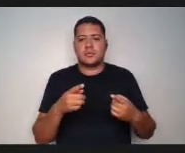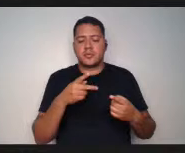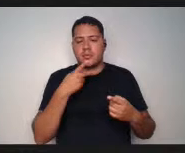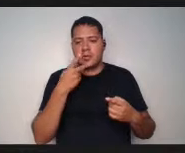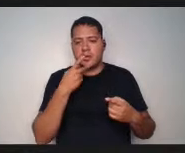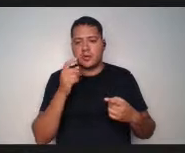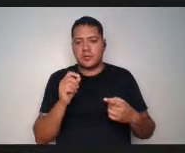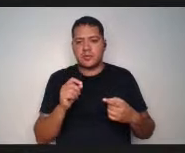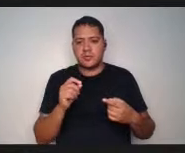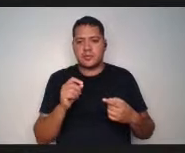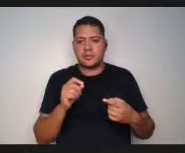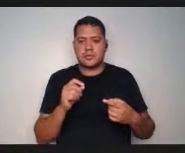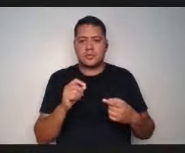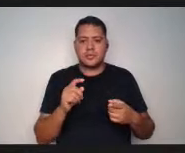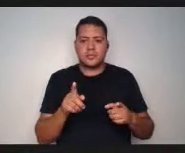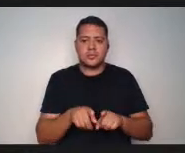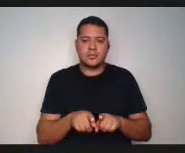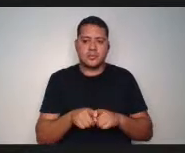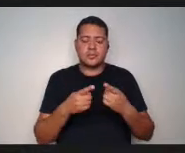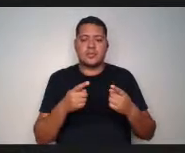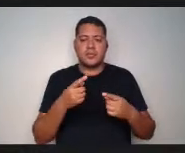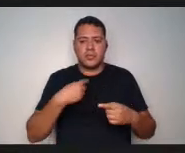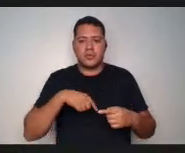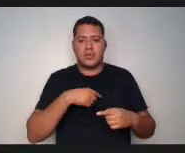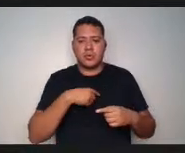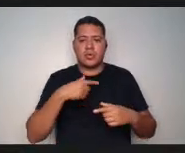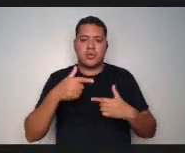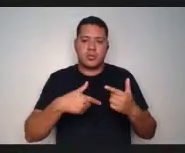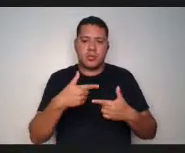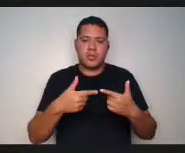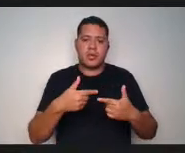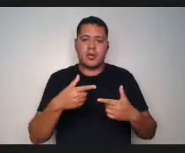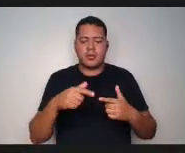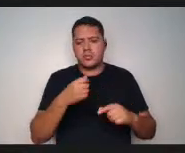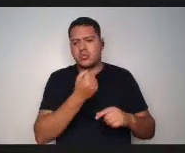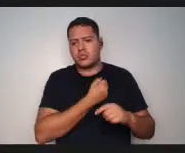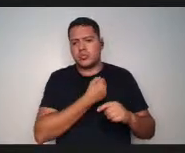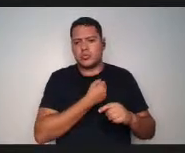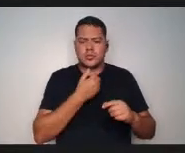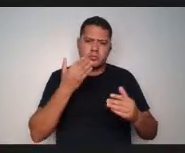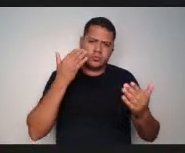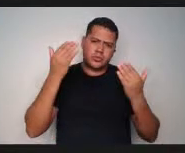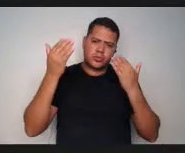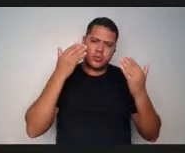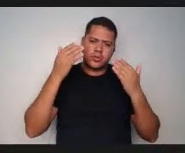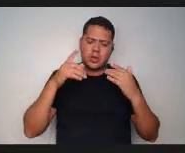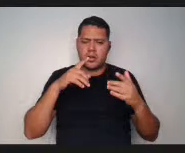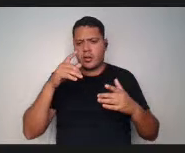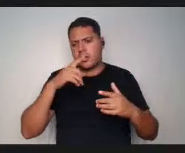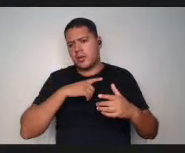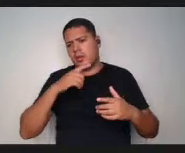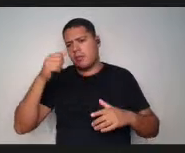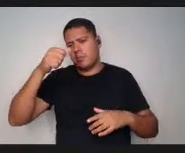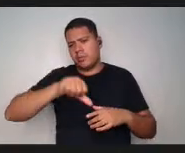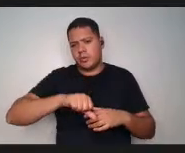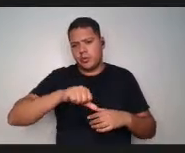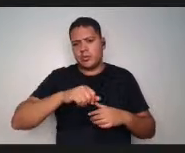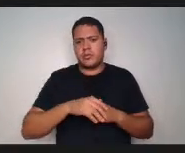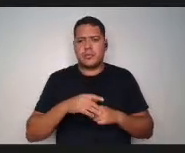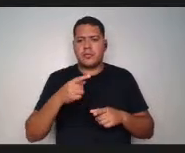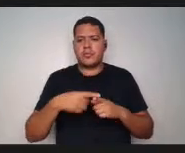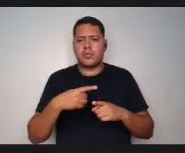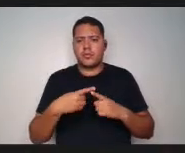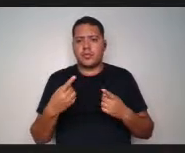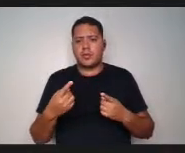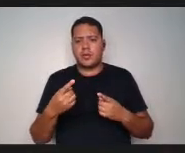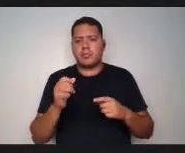Psychosocial work stresses are getting worse. They have been worsening because of the pandemic. And they're impacting the